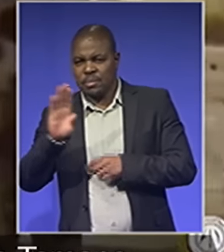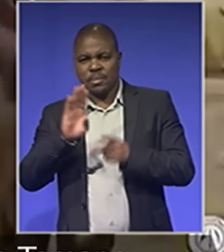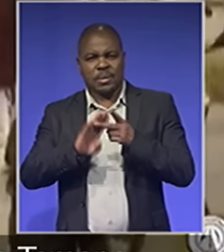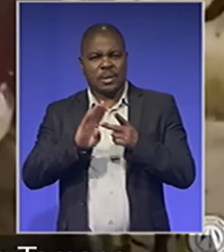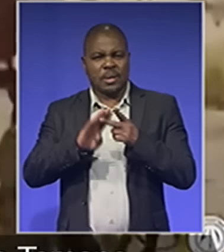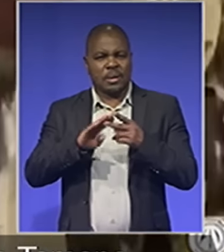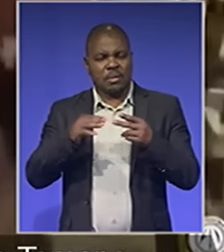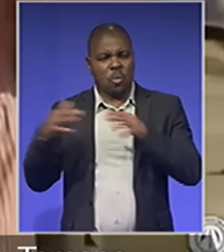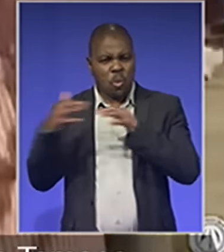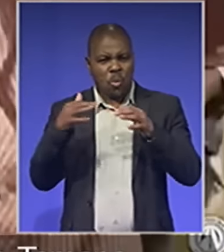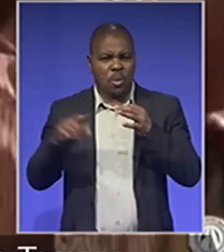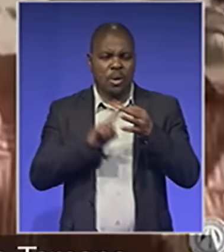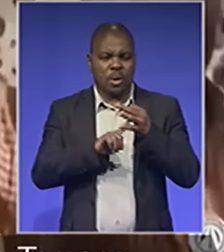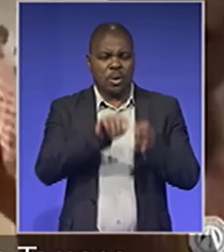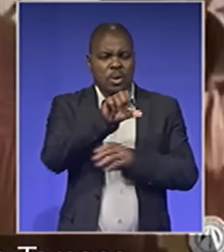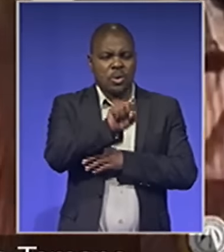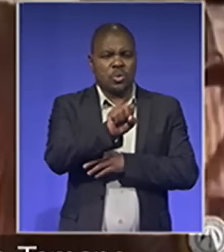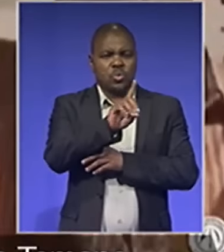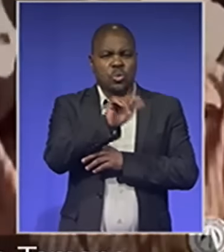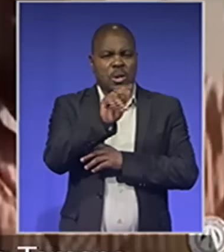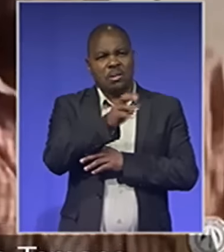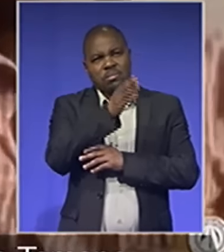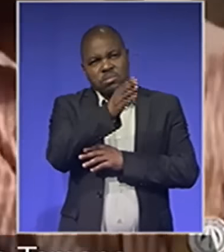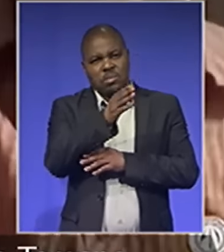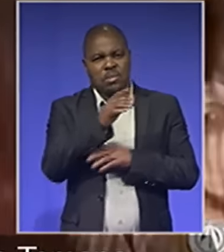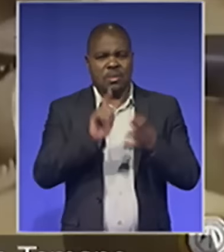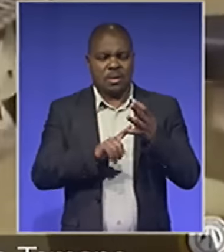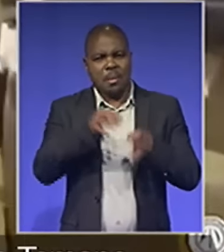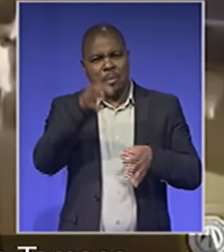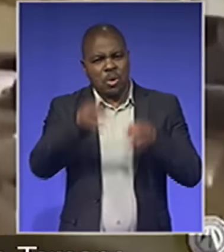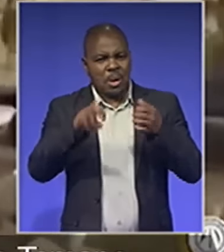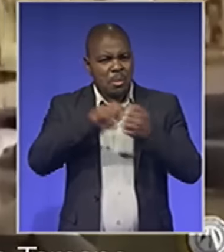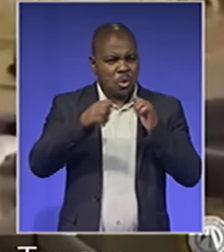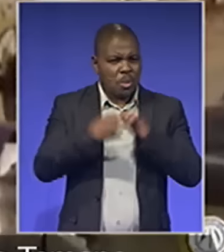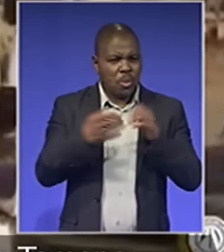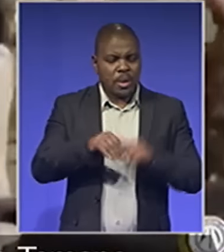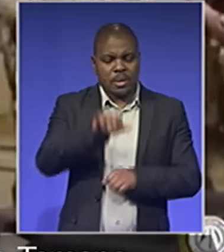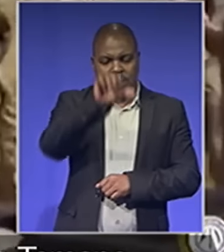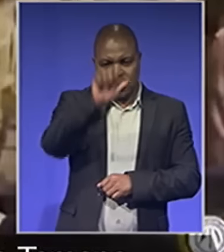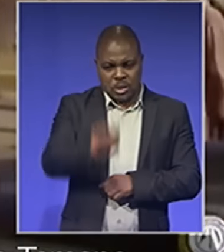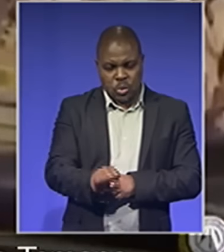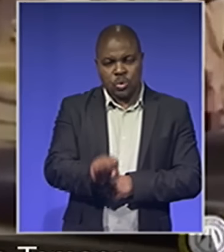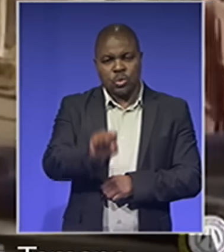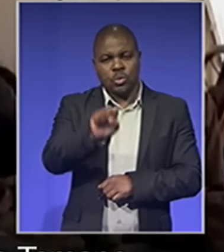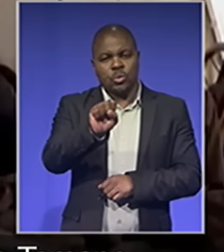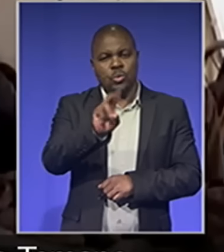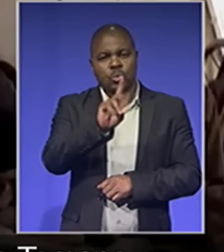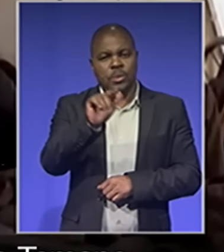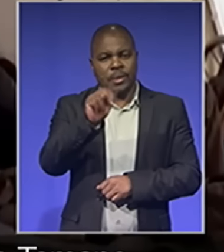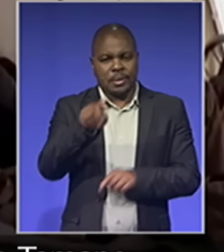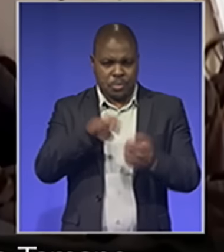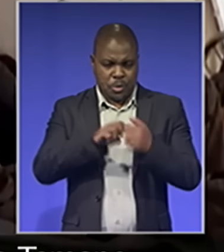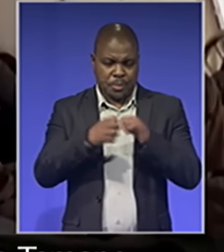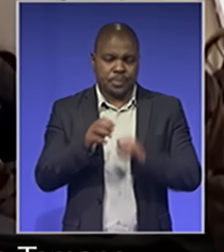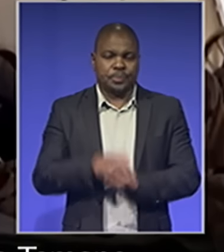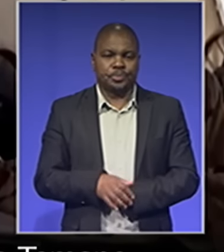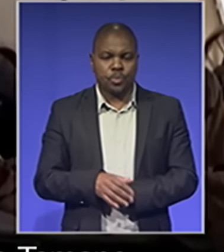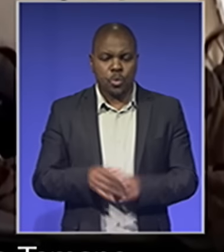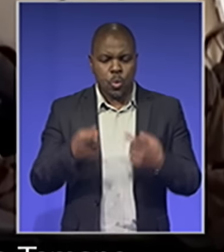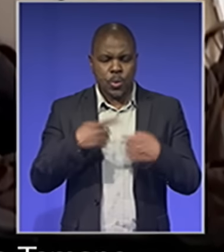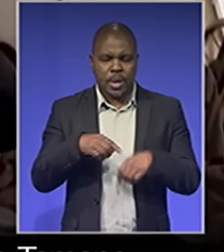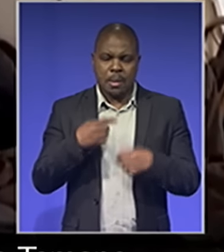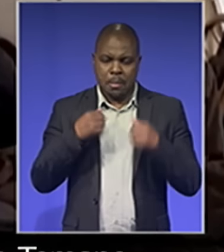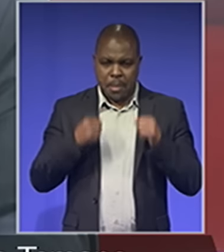ya selegae kwa Sudan le seemo se sa iketlang sa sepolotiki kwa South Sudan. We also continue to